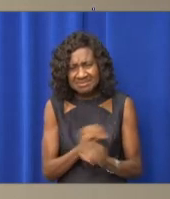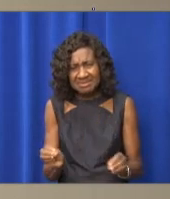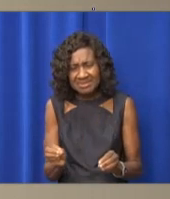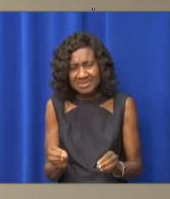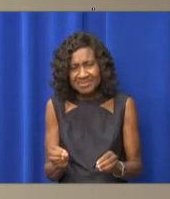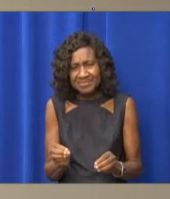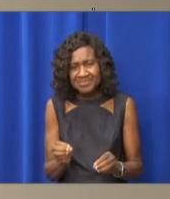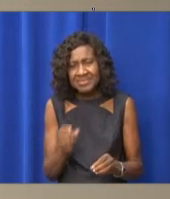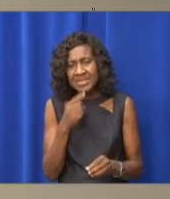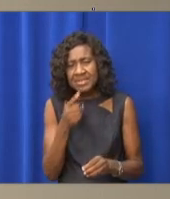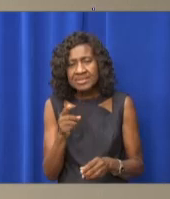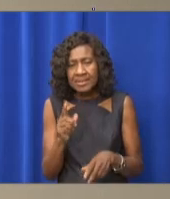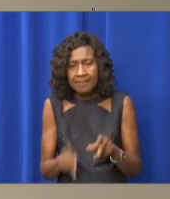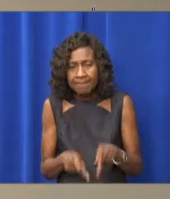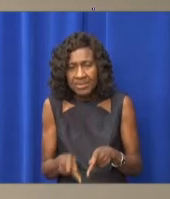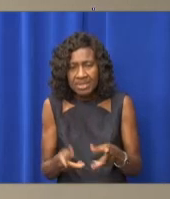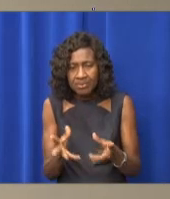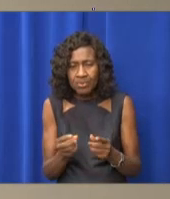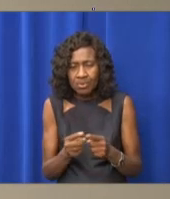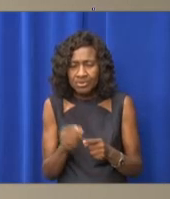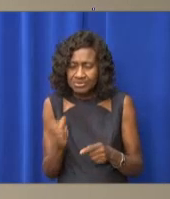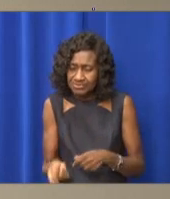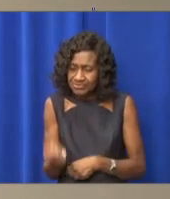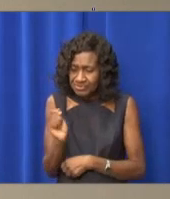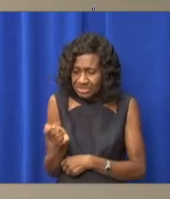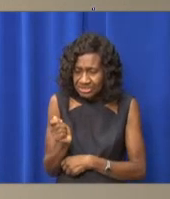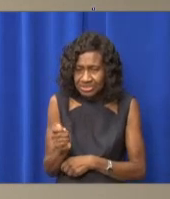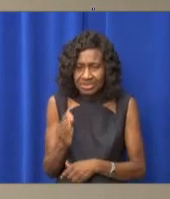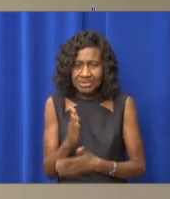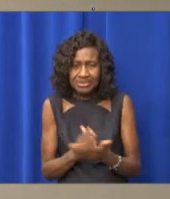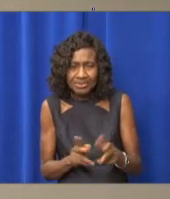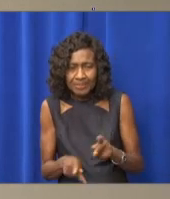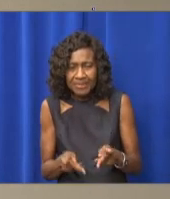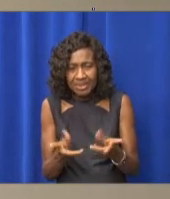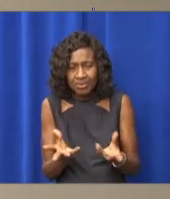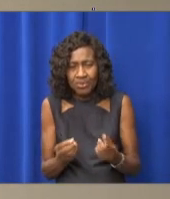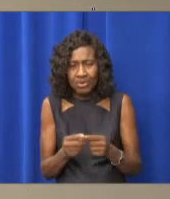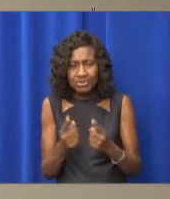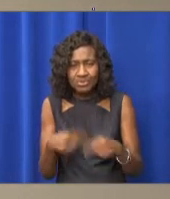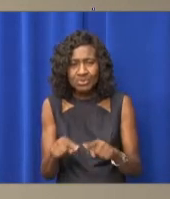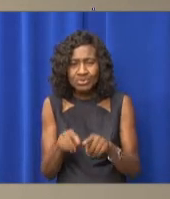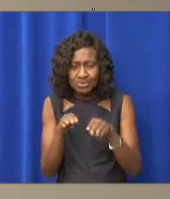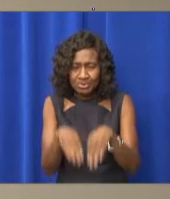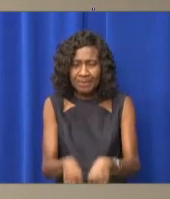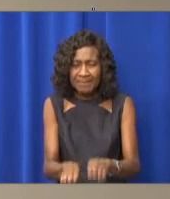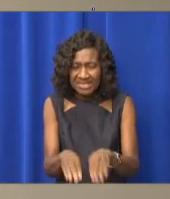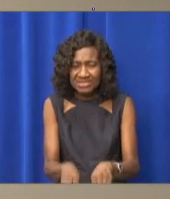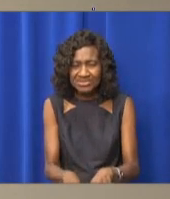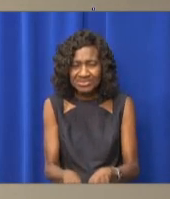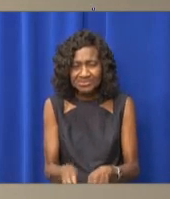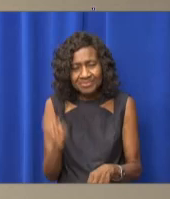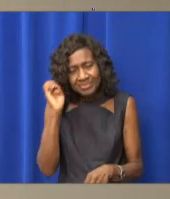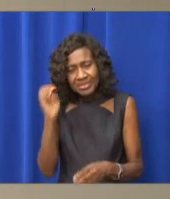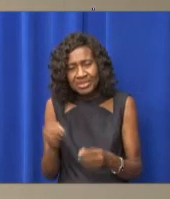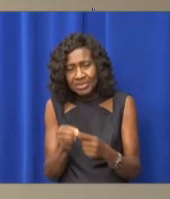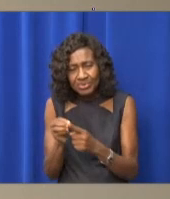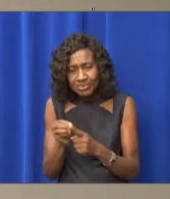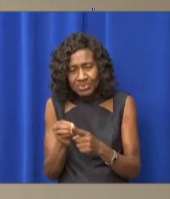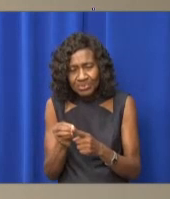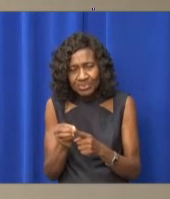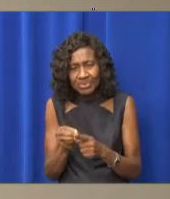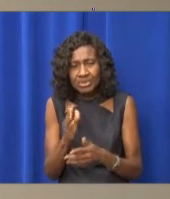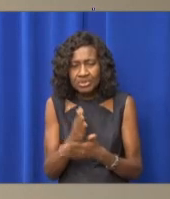I. Want to enjoy the beach, so do I. And want to go back to